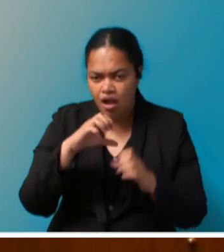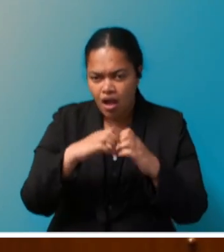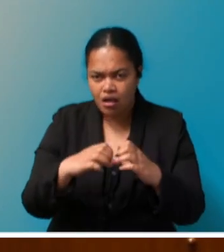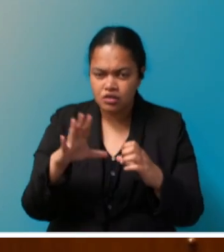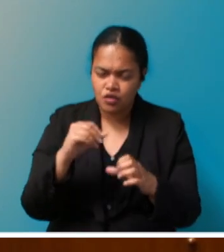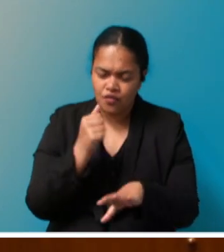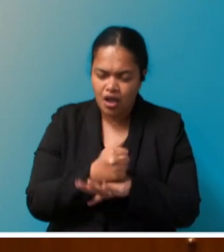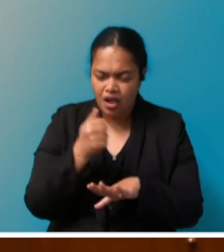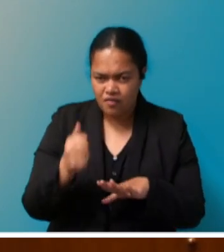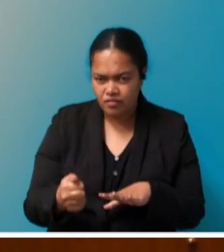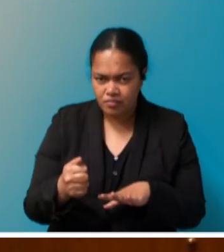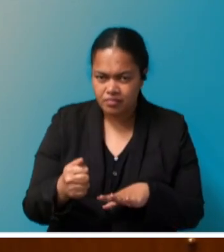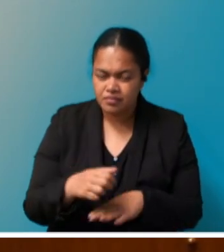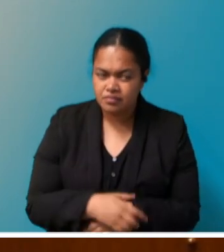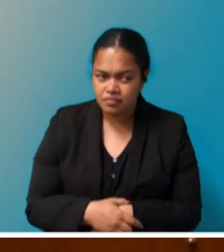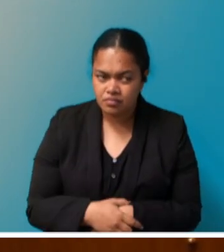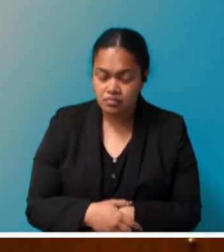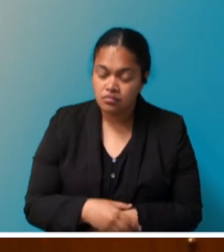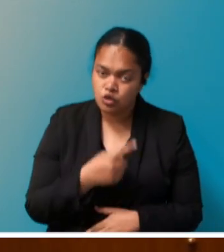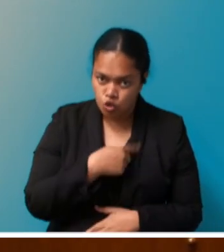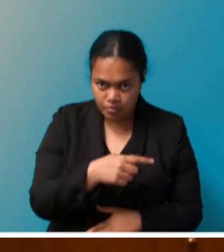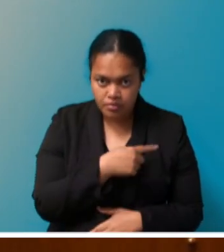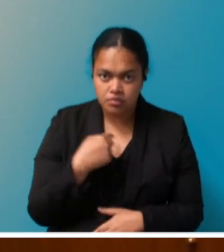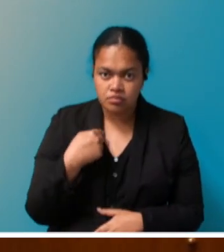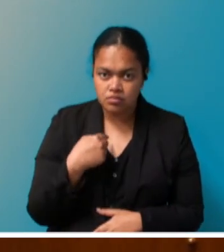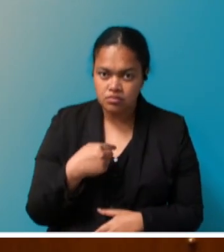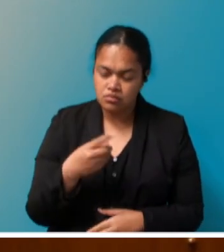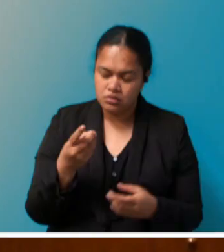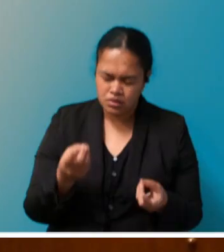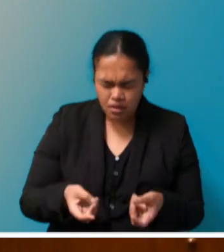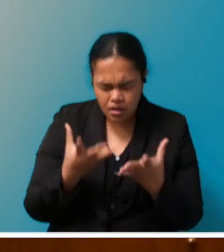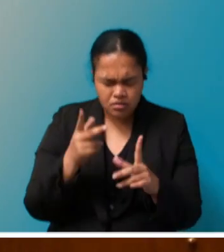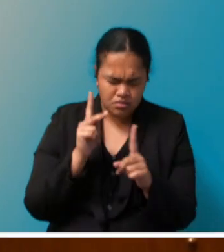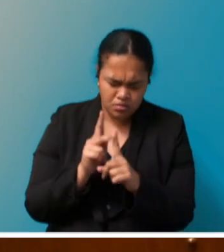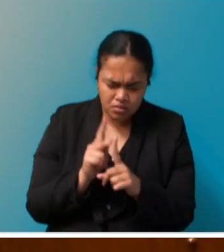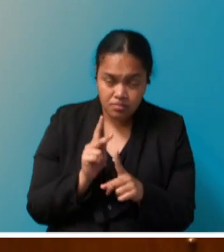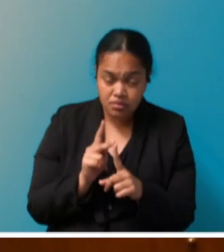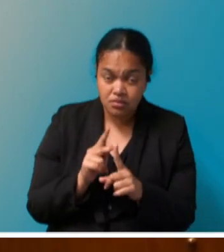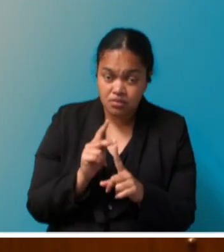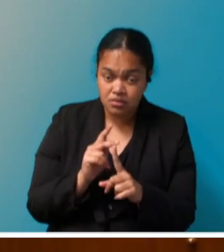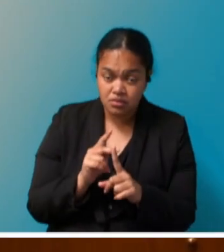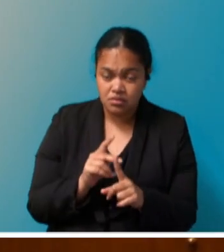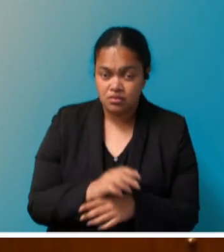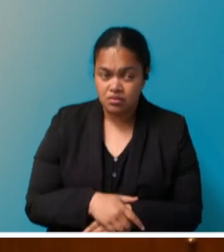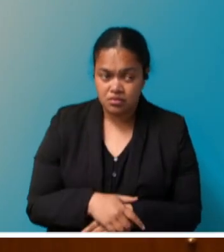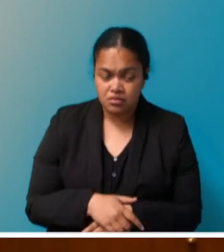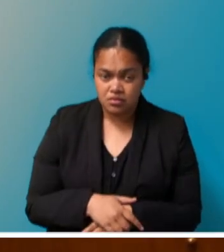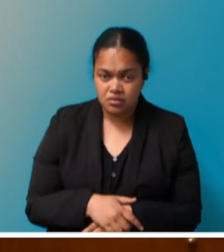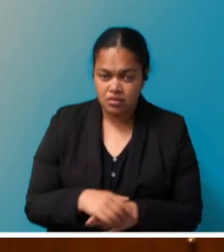government machinery. Their commitment, dedication, and purpose are the crucial